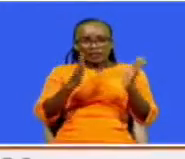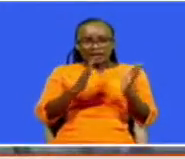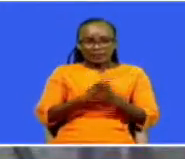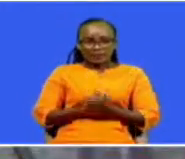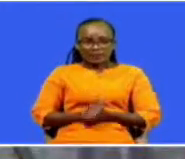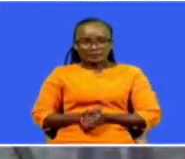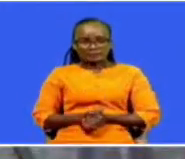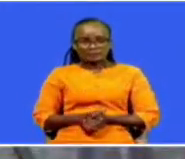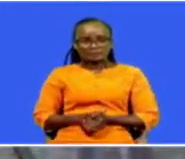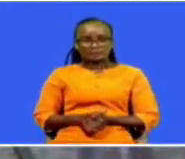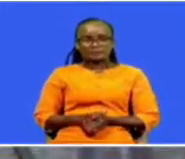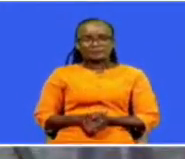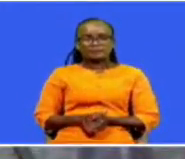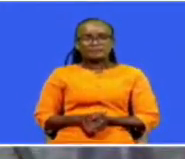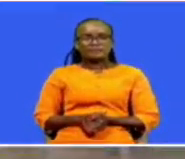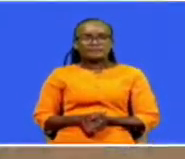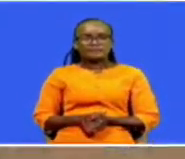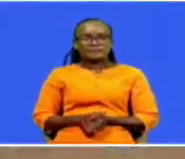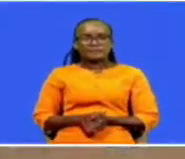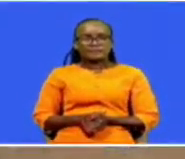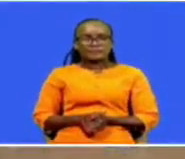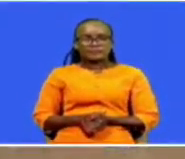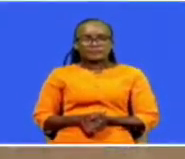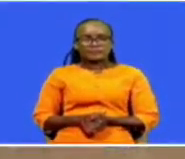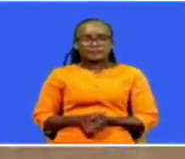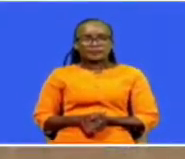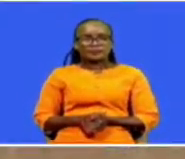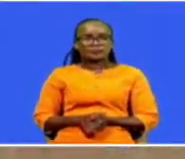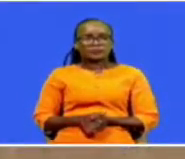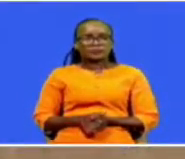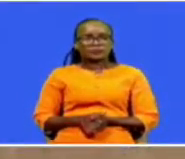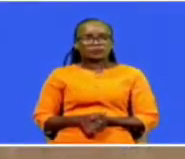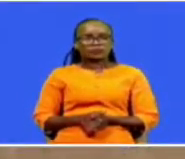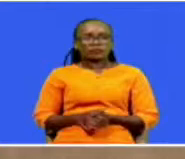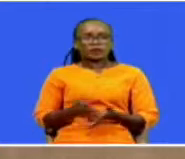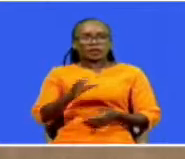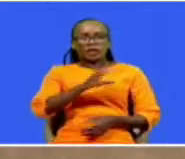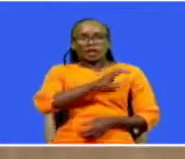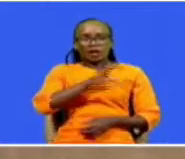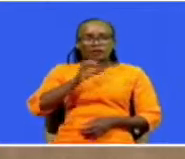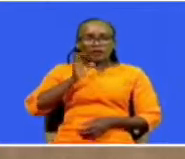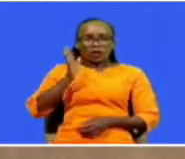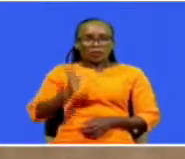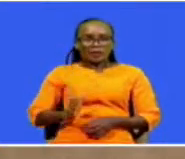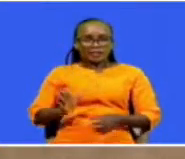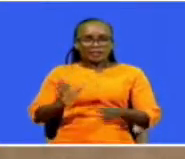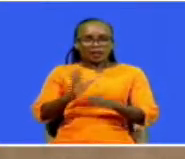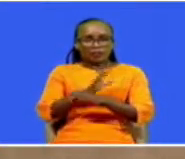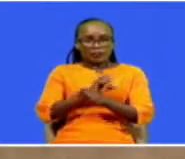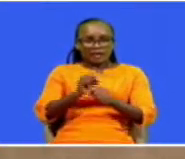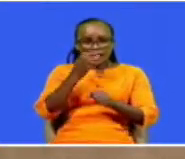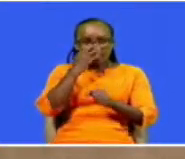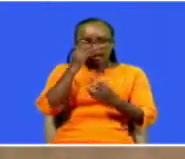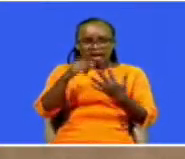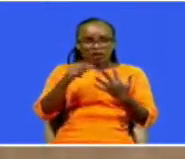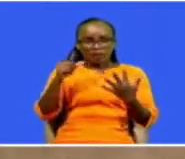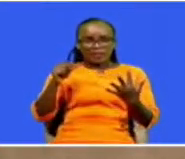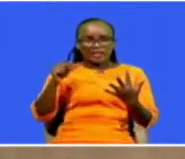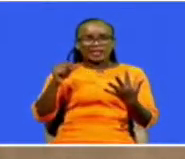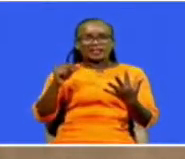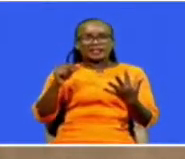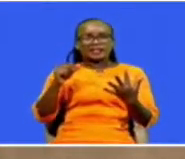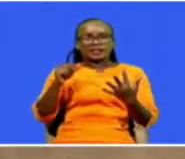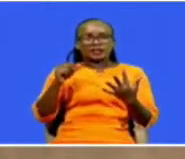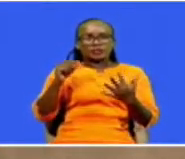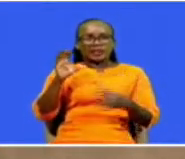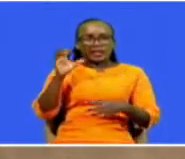Security Museo, KTN News, Nairobi. The Kenya Human Rights Commission has faulted President William Ruto's nominees to the cabinet,